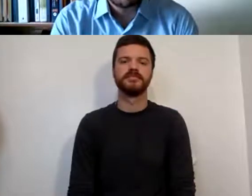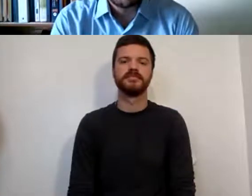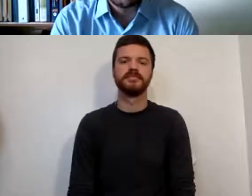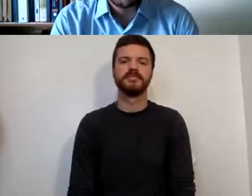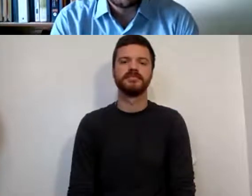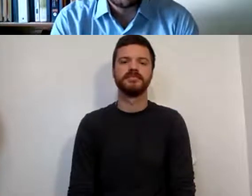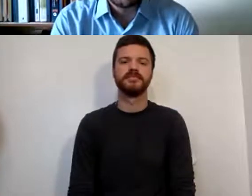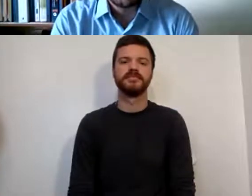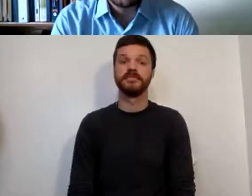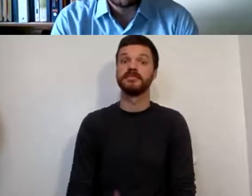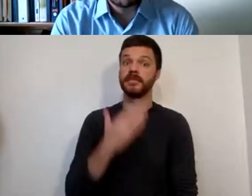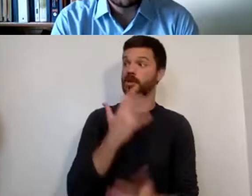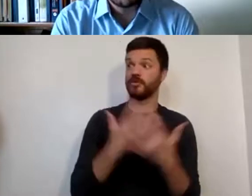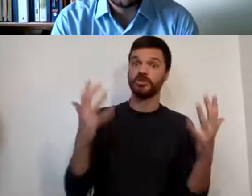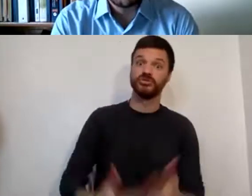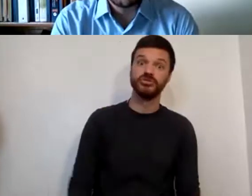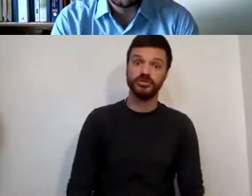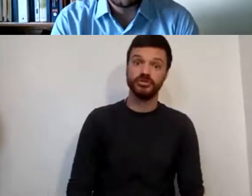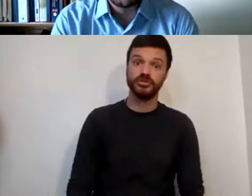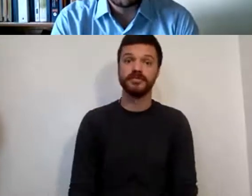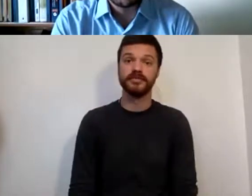So Great, thanks so much. Yeah, thank you.